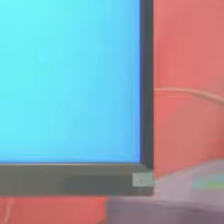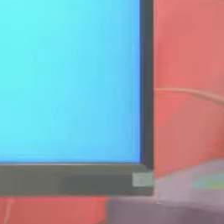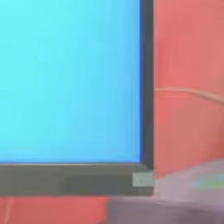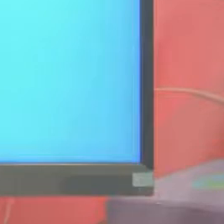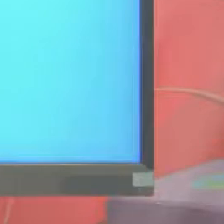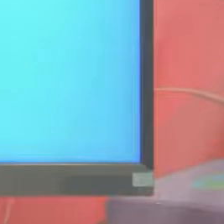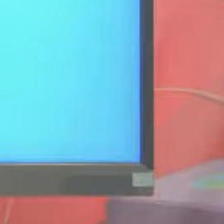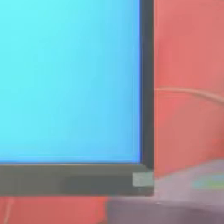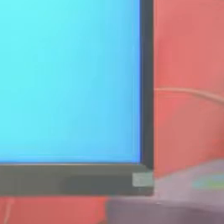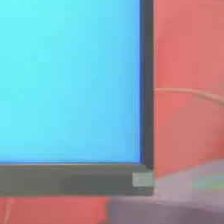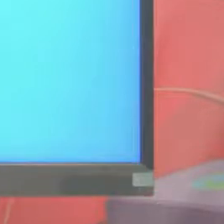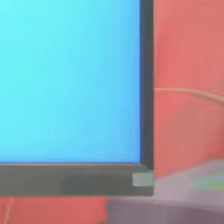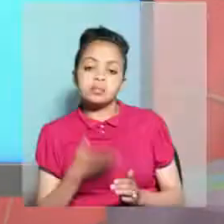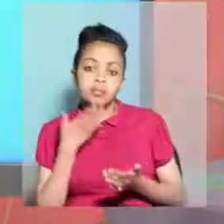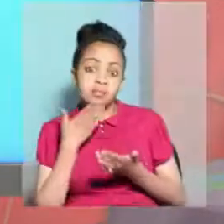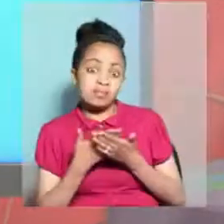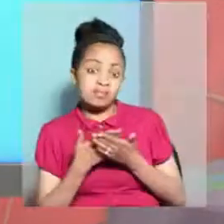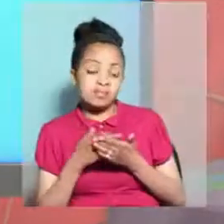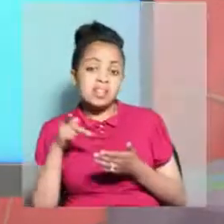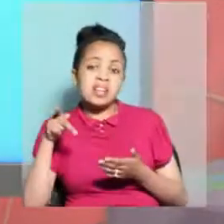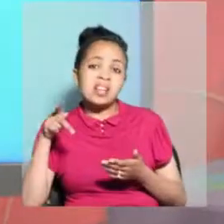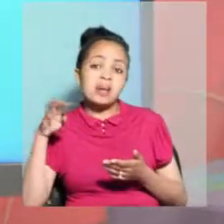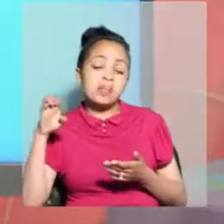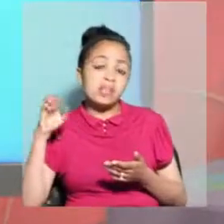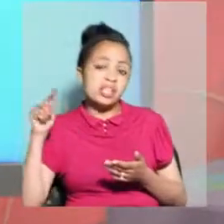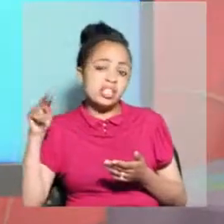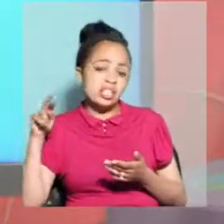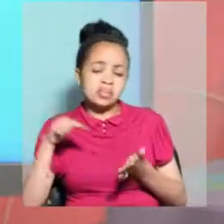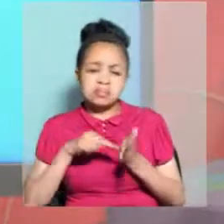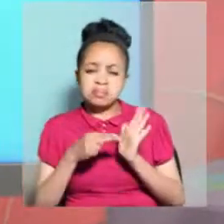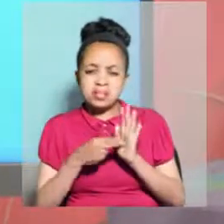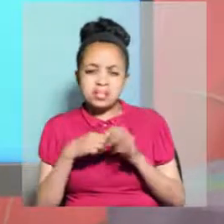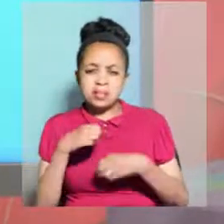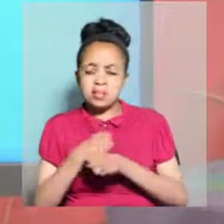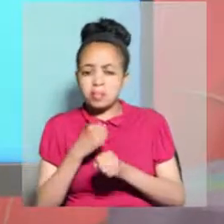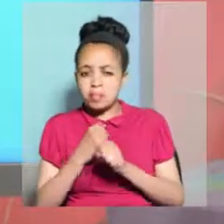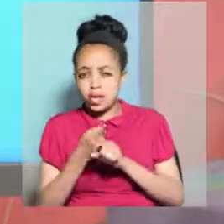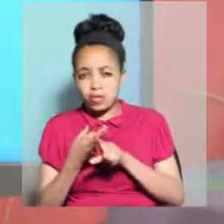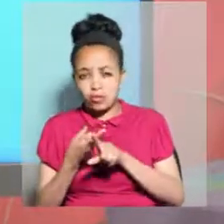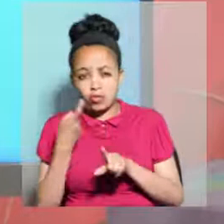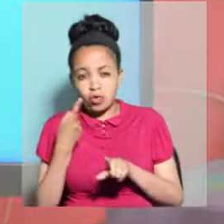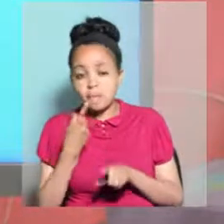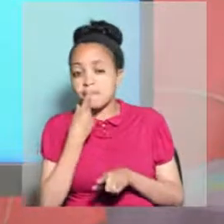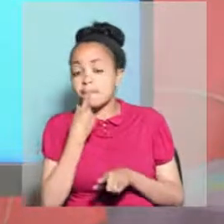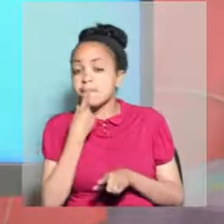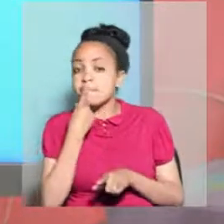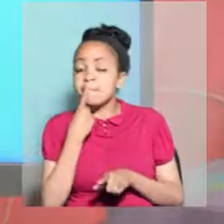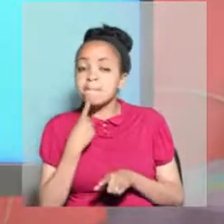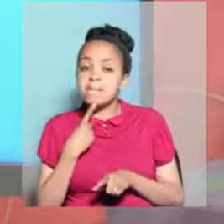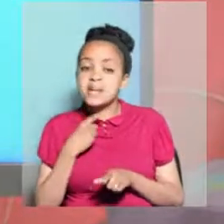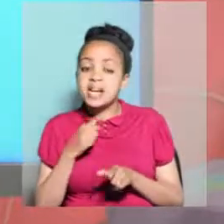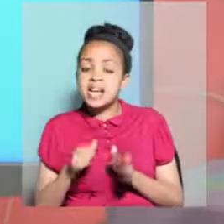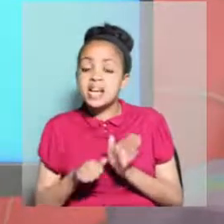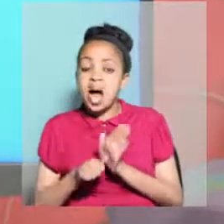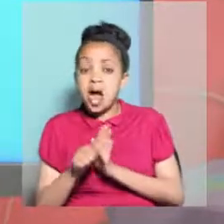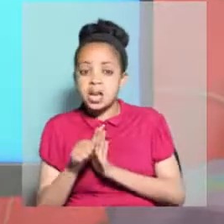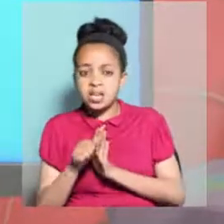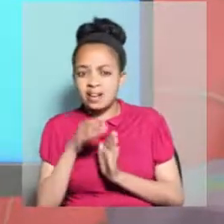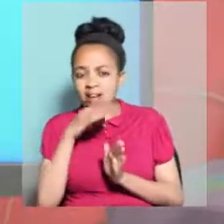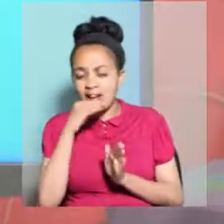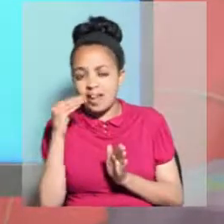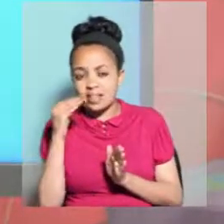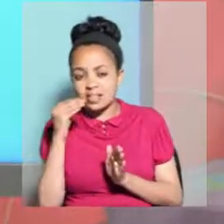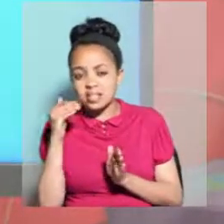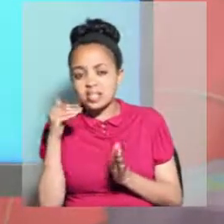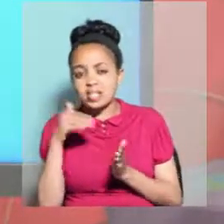Yes, of course. Petri dish it is made from that of red algae, and